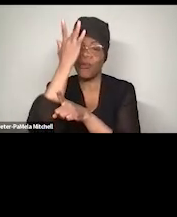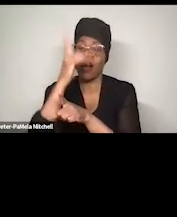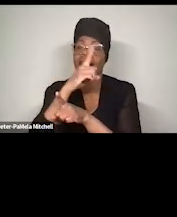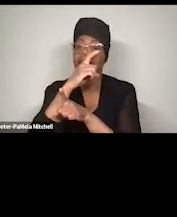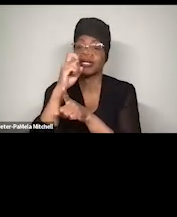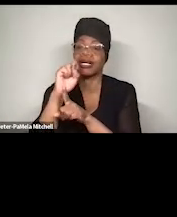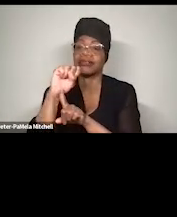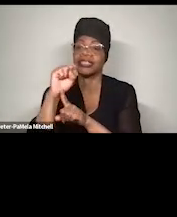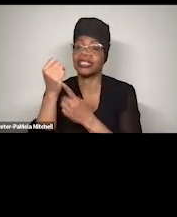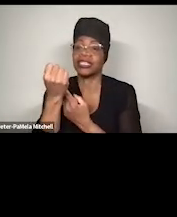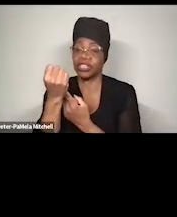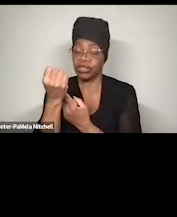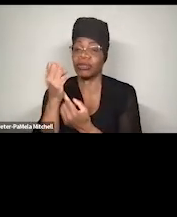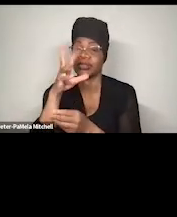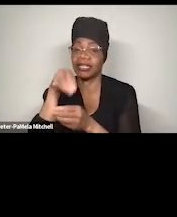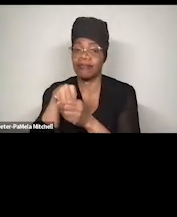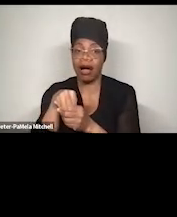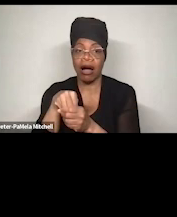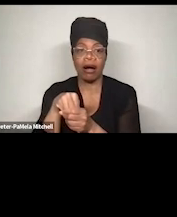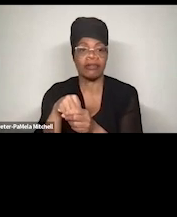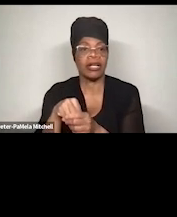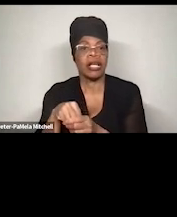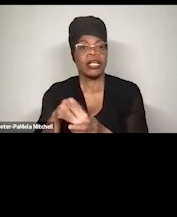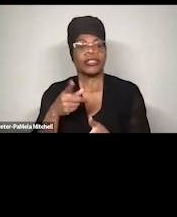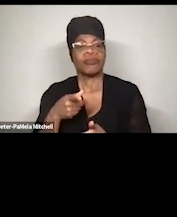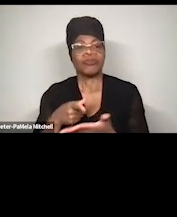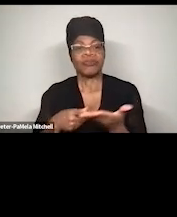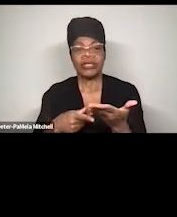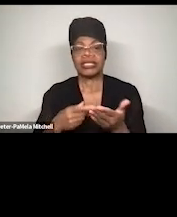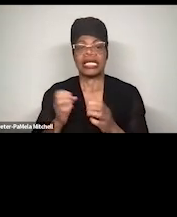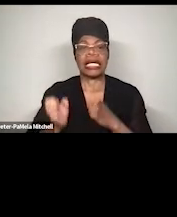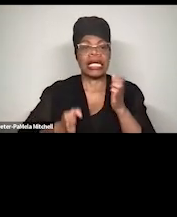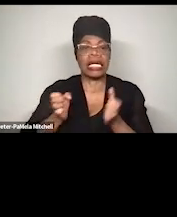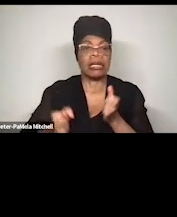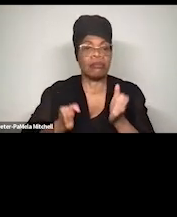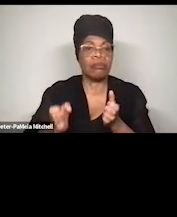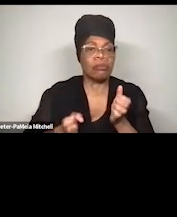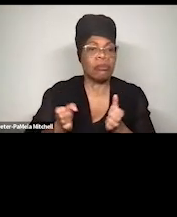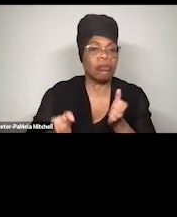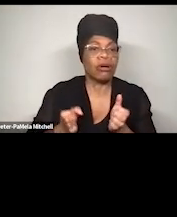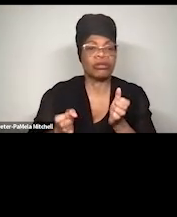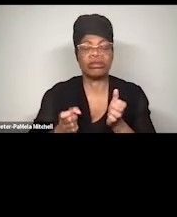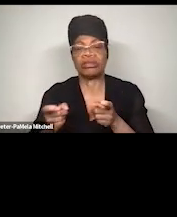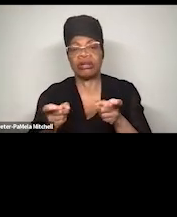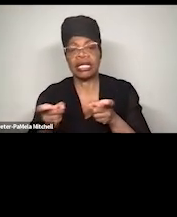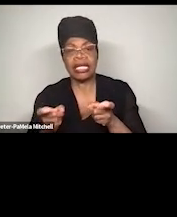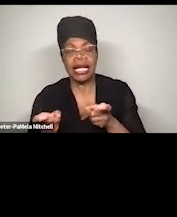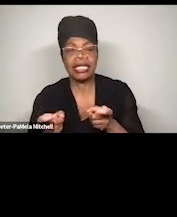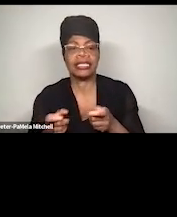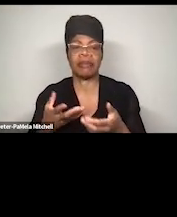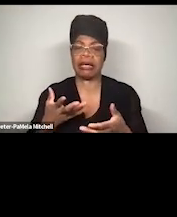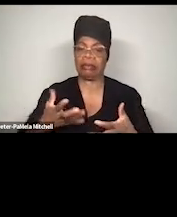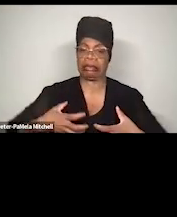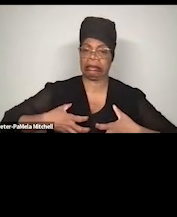in. So what it can look like is emotion regulation. So it may include persistent sadness, suicidal thoughts, explosive